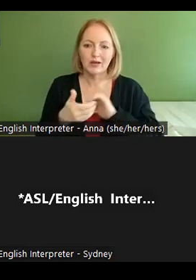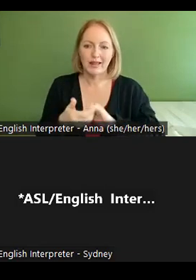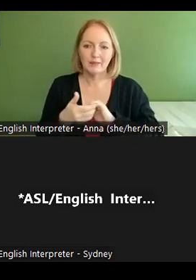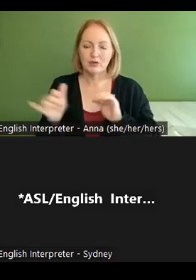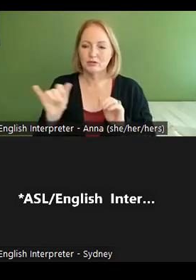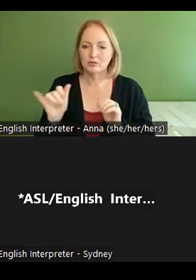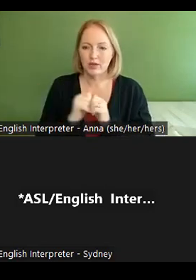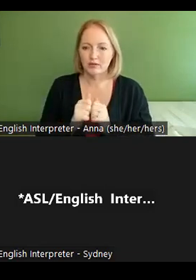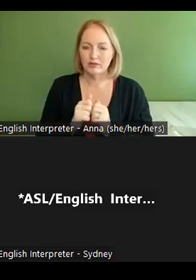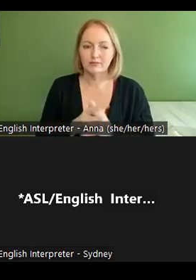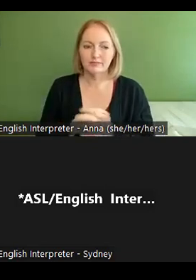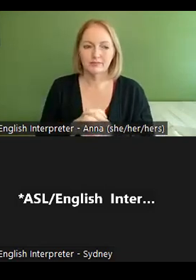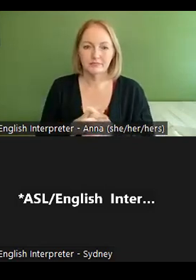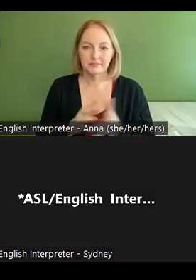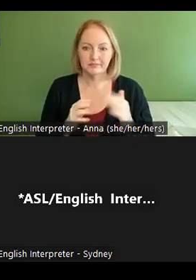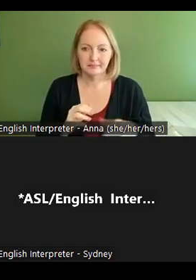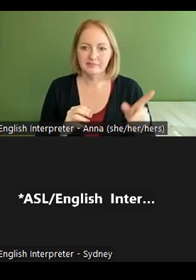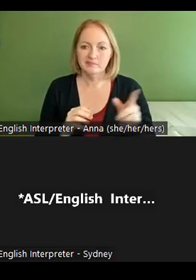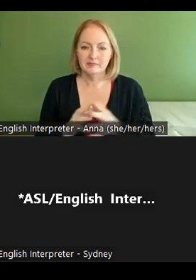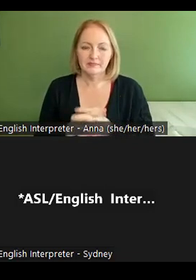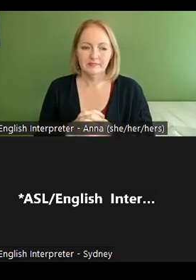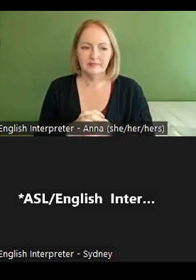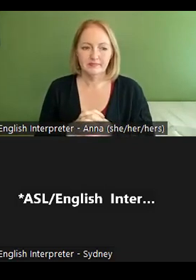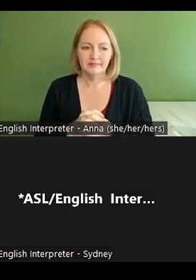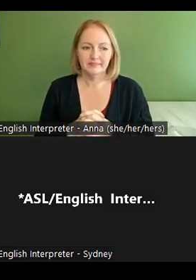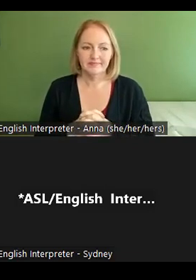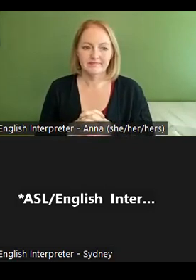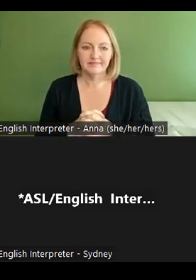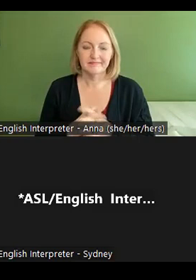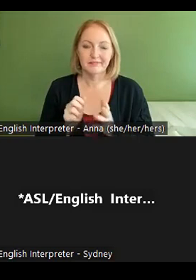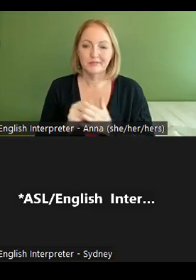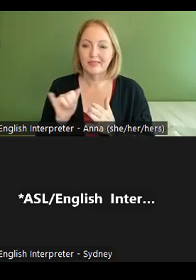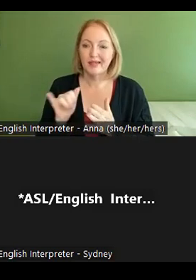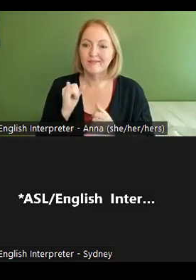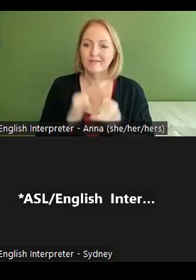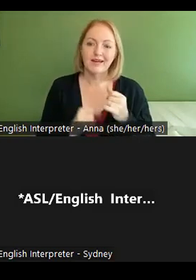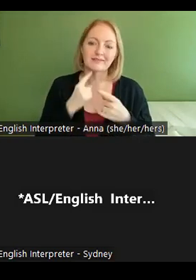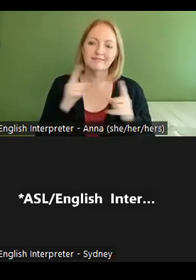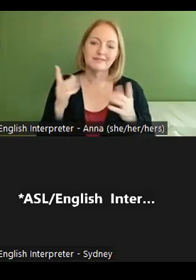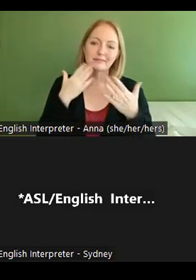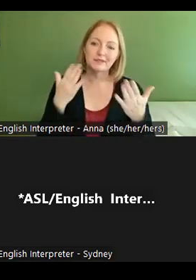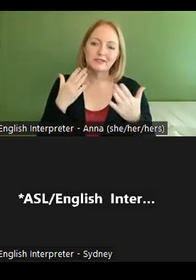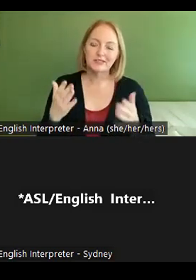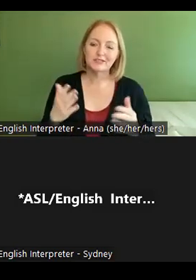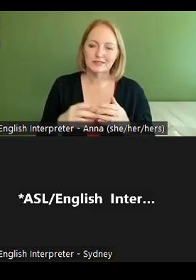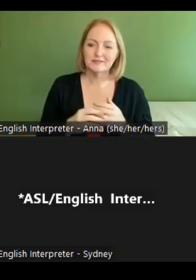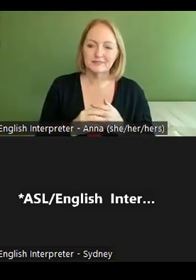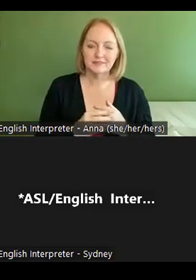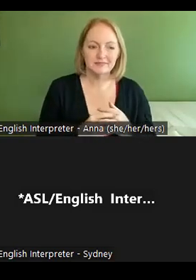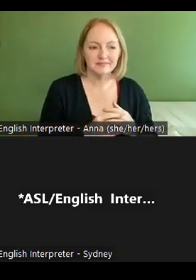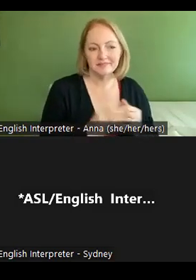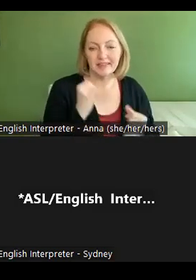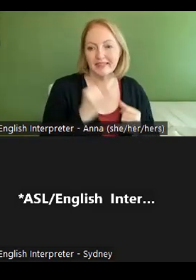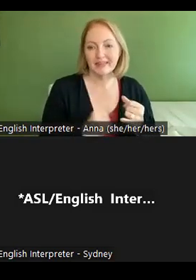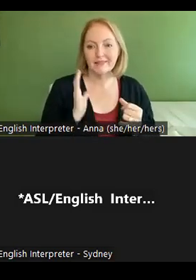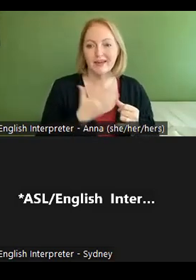together. Let's go to the next slide. So with that final note of appreciation and gratitude, this is the end